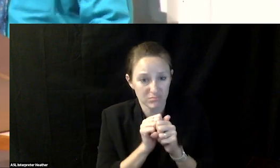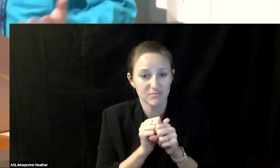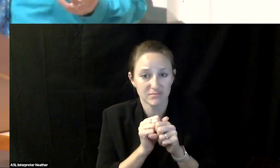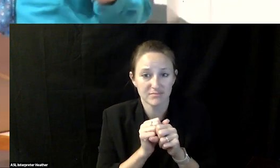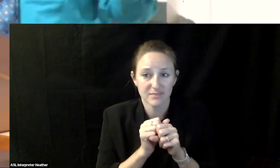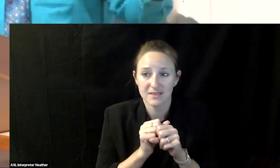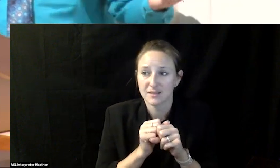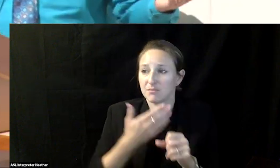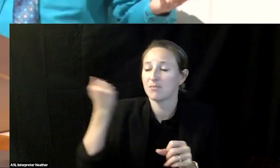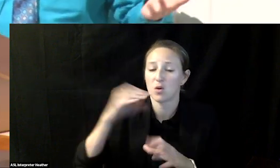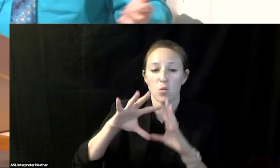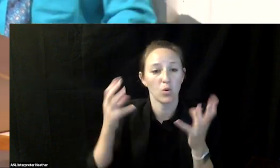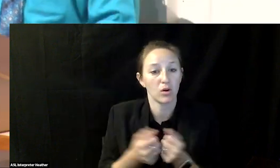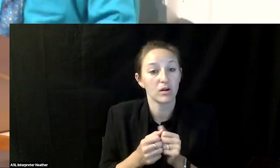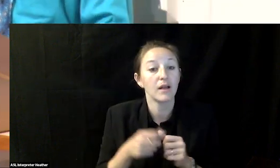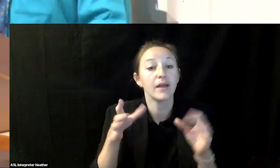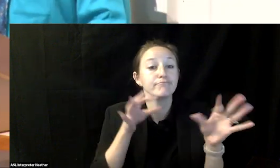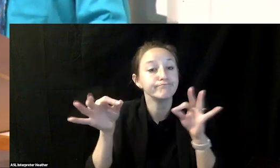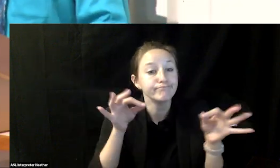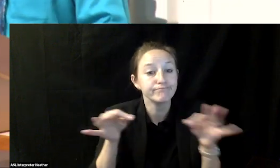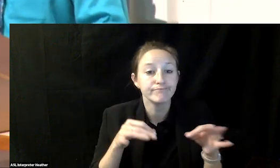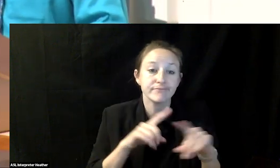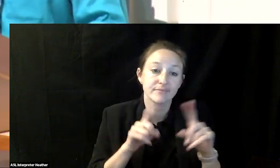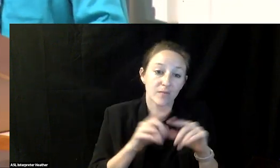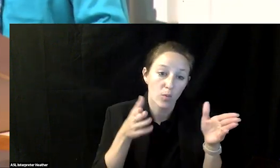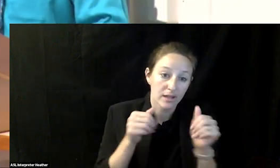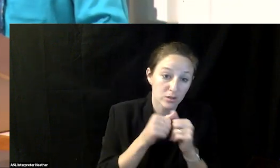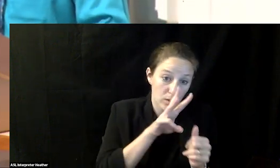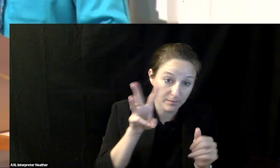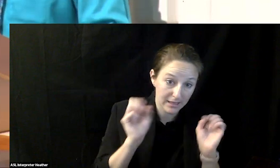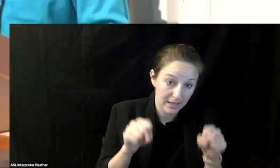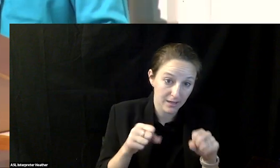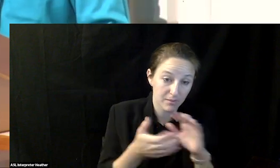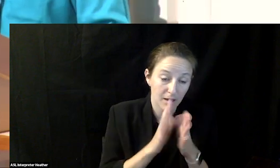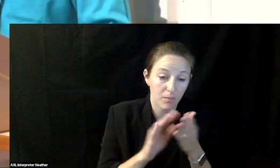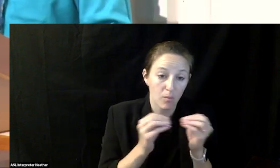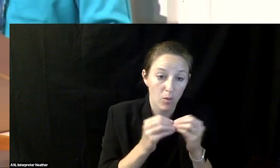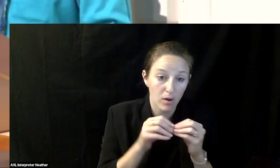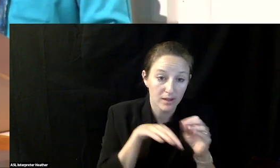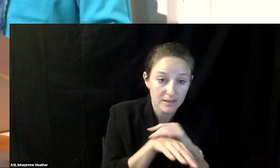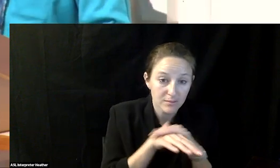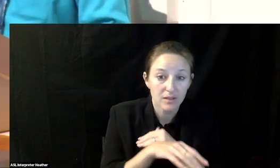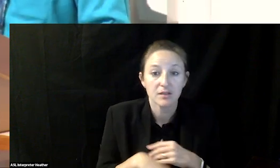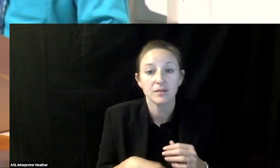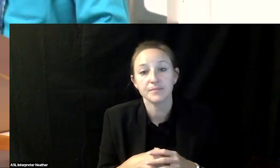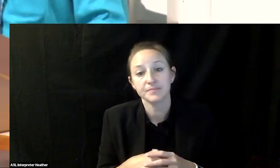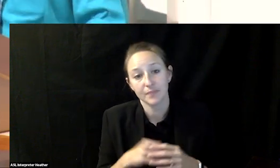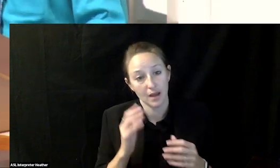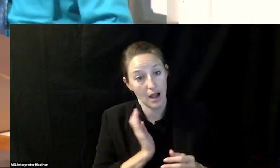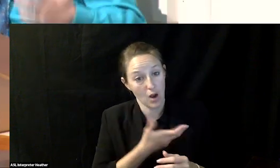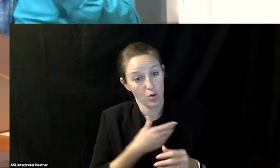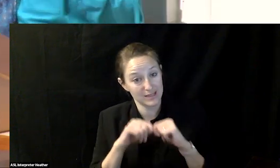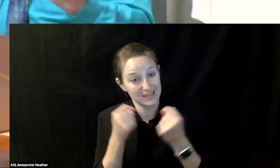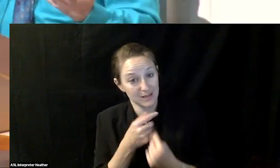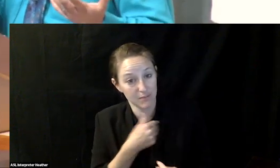a website can be made more accessible. And members of our team helped highlight ways a website can be made more accessible.